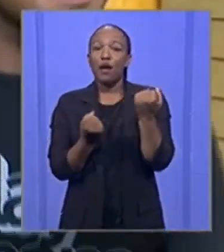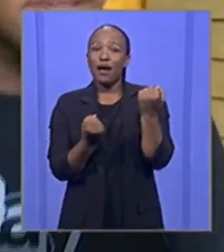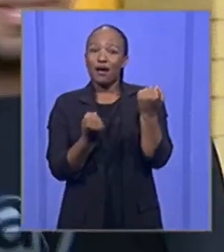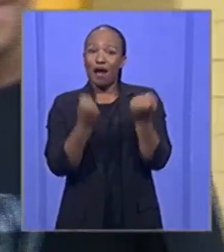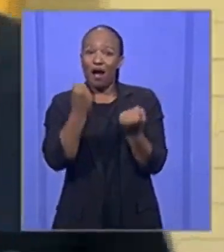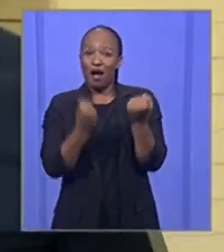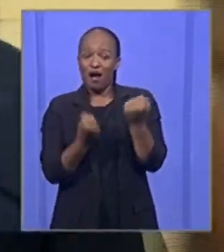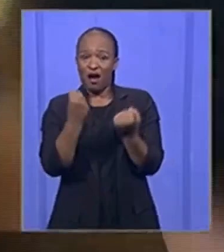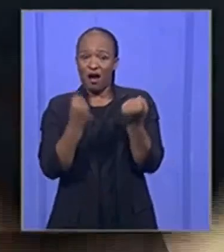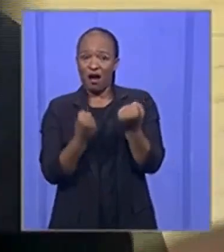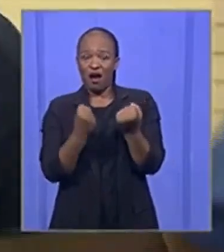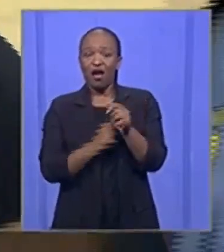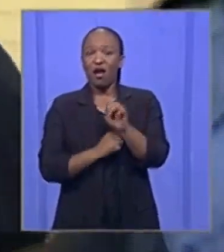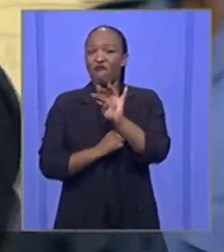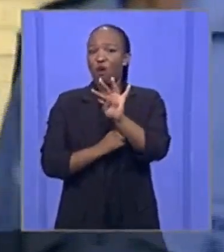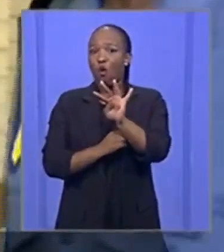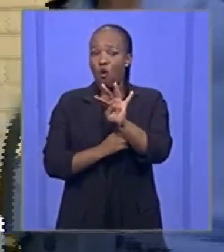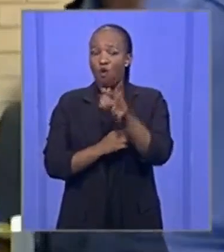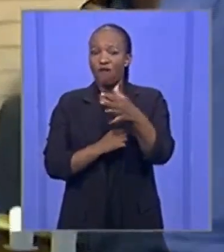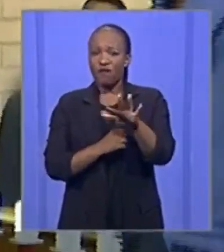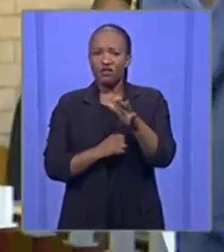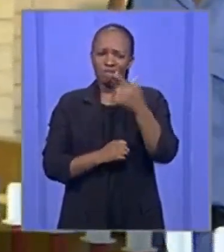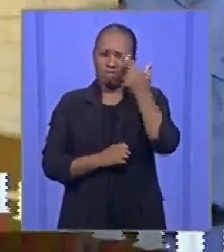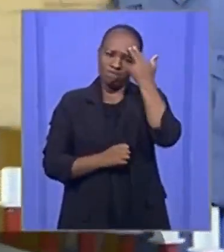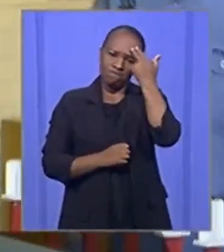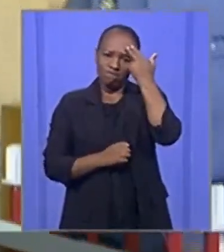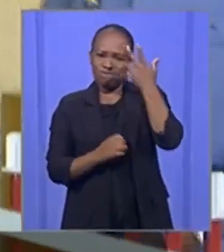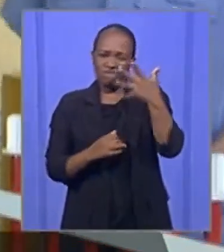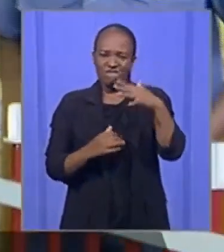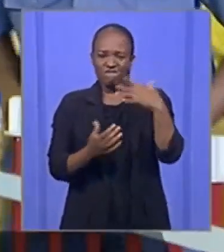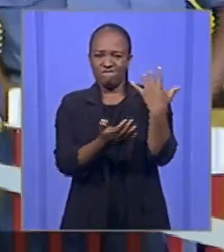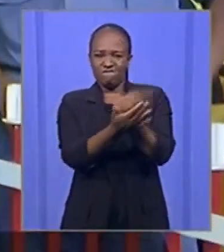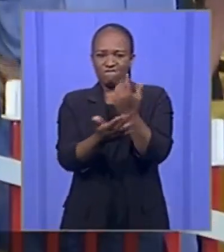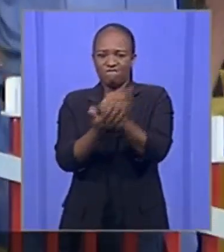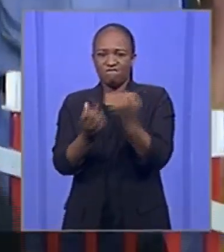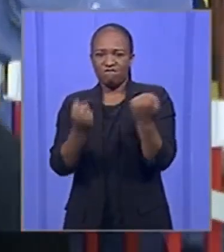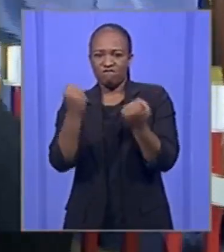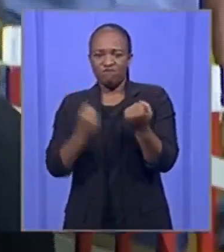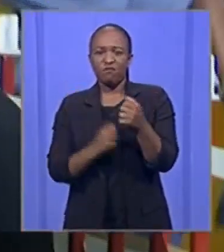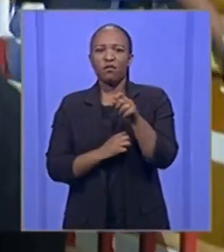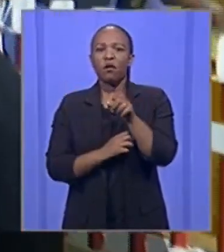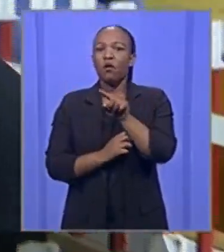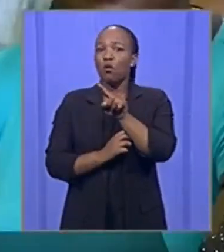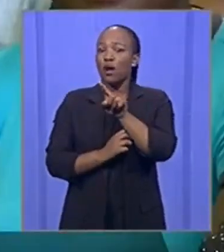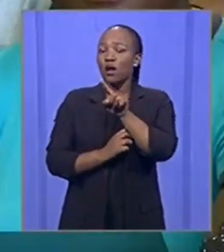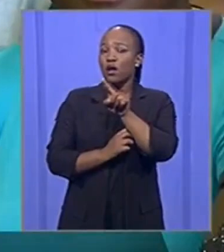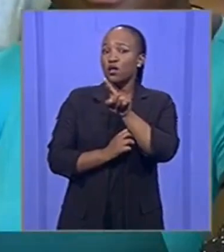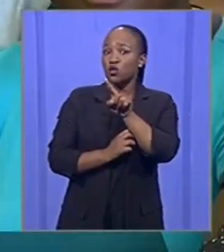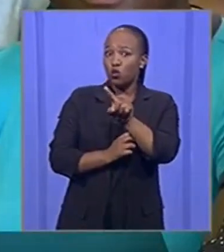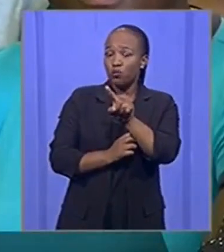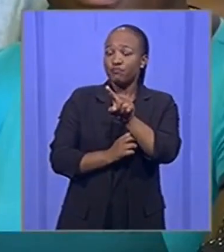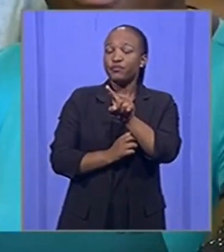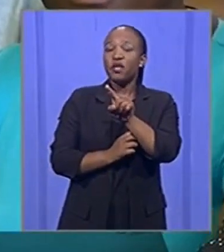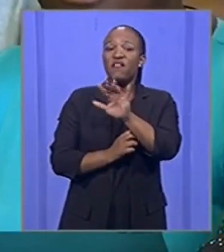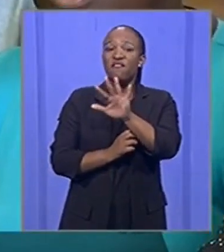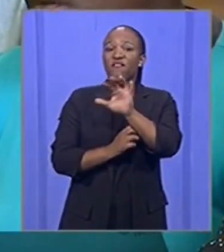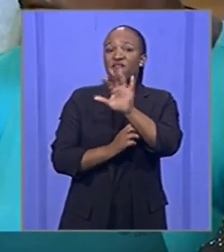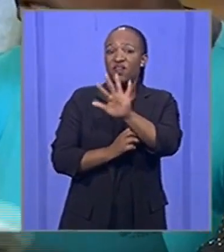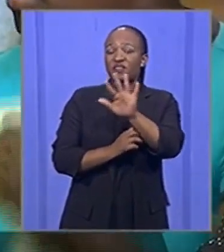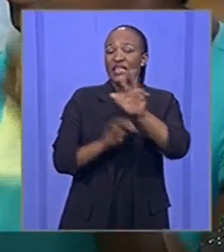42 tse di neng di thapilwe ka dikgoka le go ka kgona go tlosa mo mebileng ditlhobolo di 56 tse seng mo